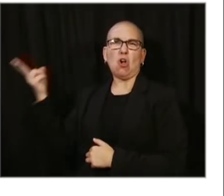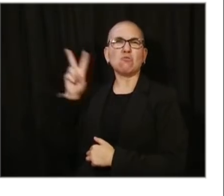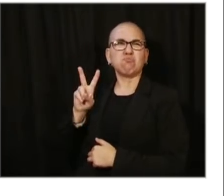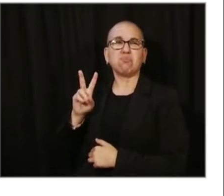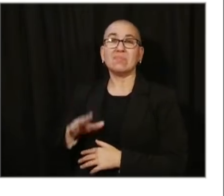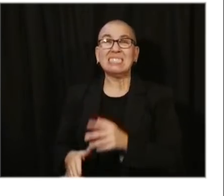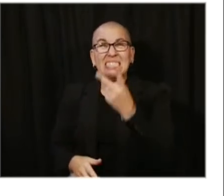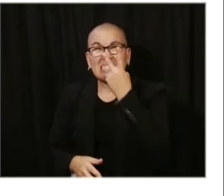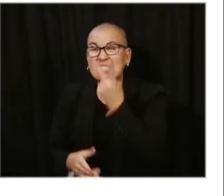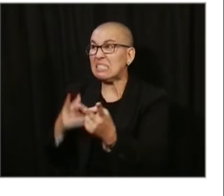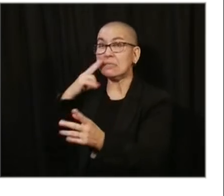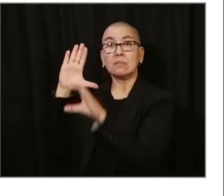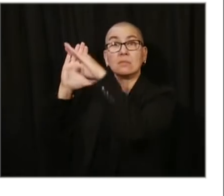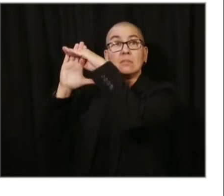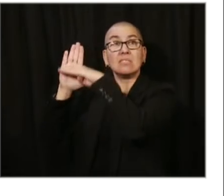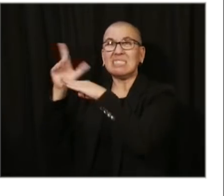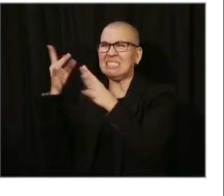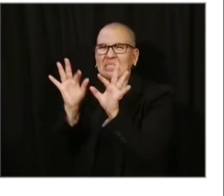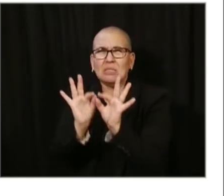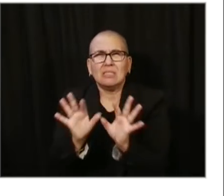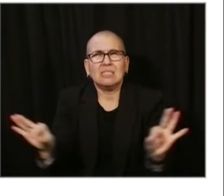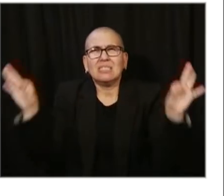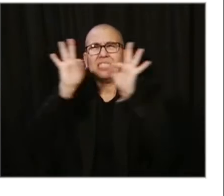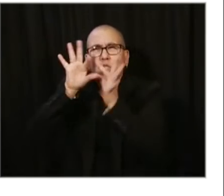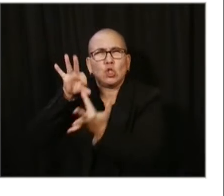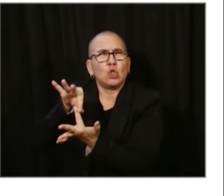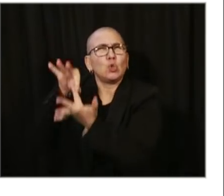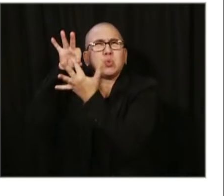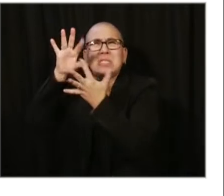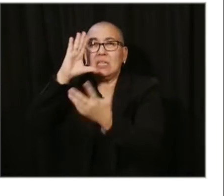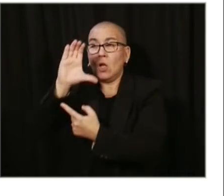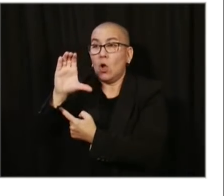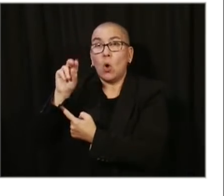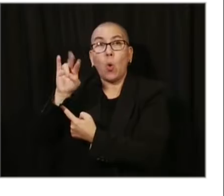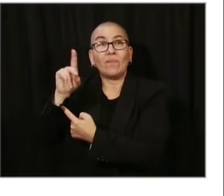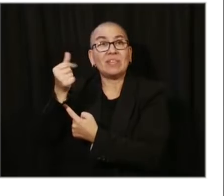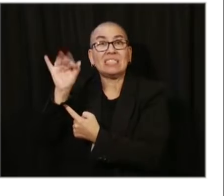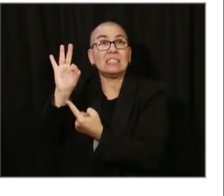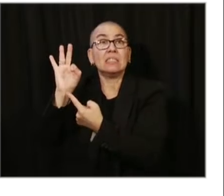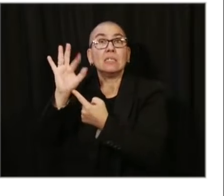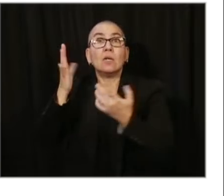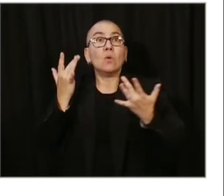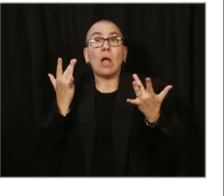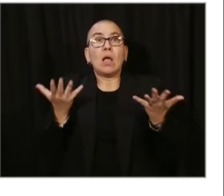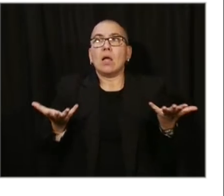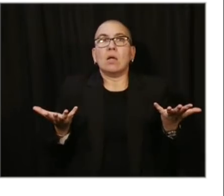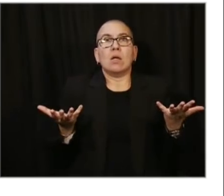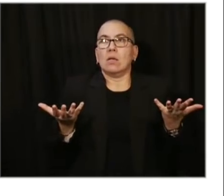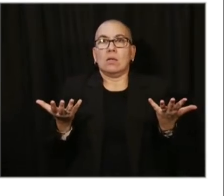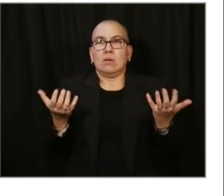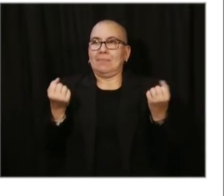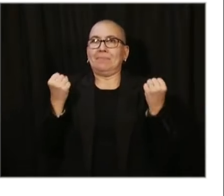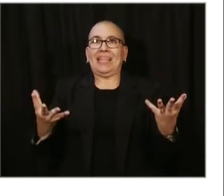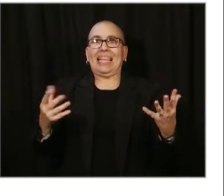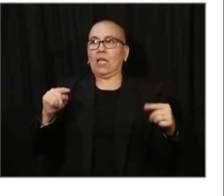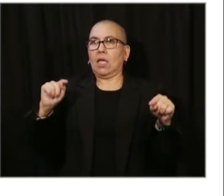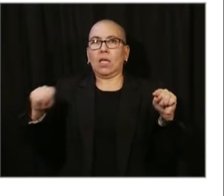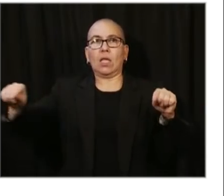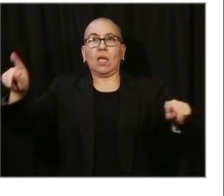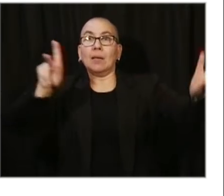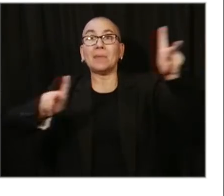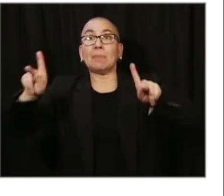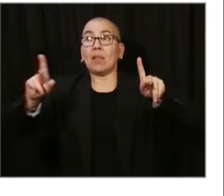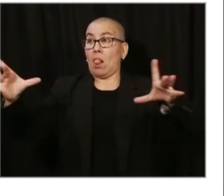unique, novel coronavirus for a reason. One of the things is the asymptomatic spread is the most pernicious part of this. This is